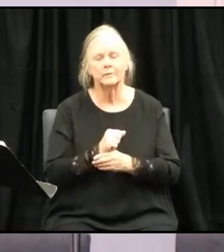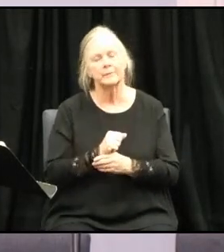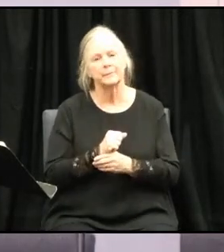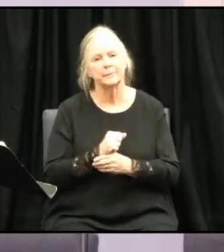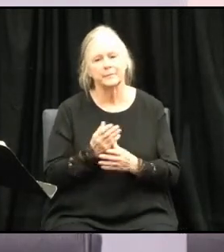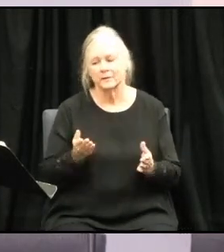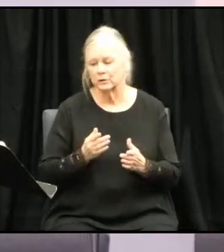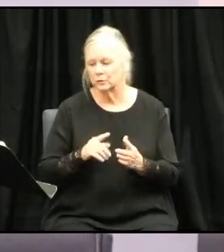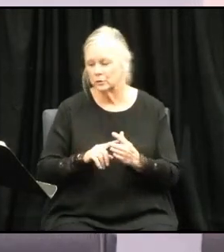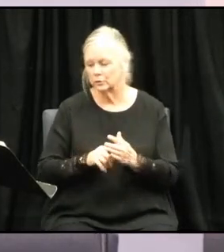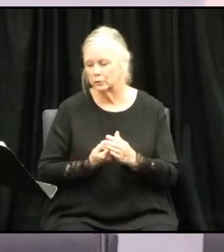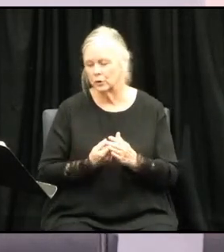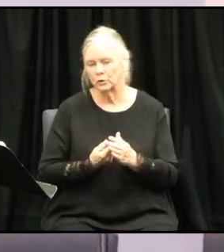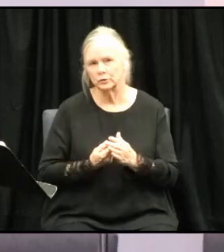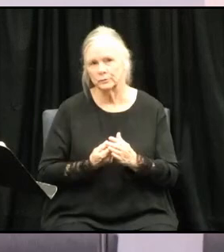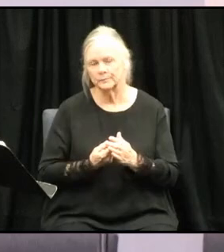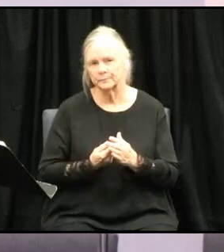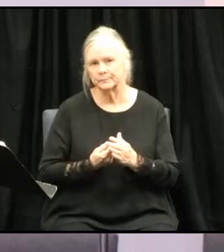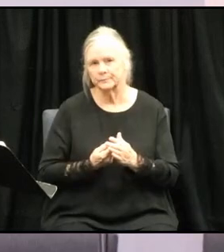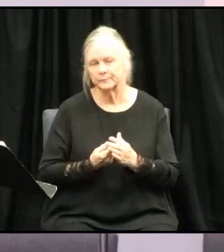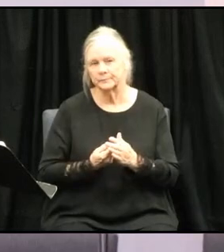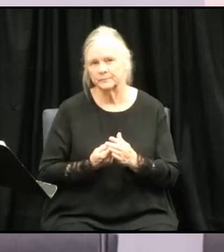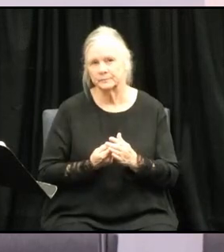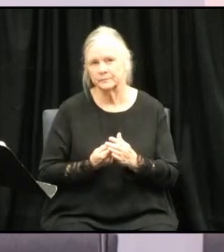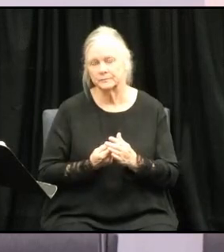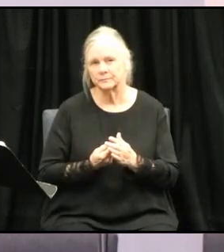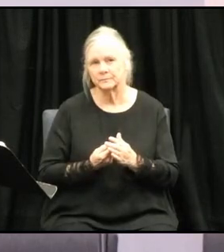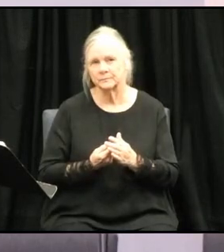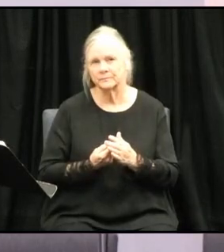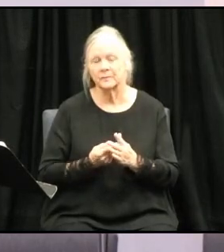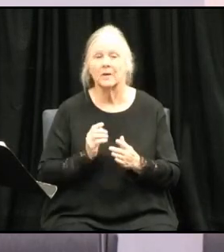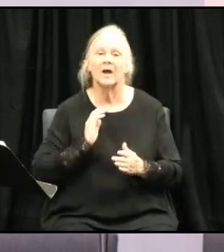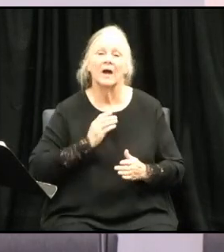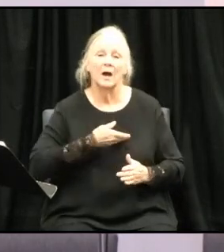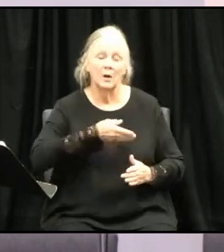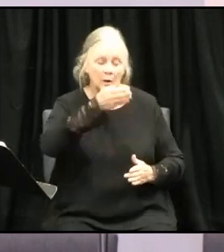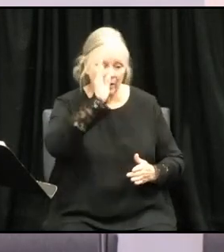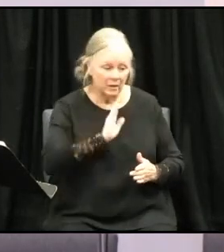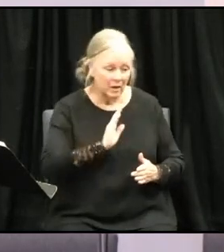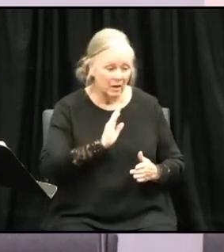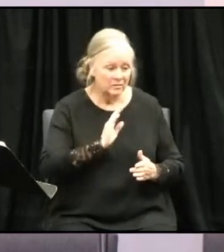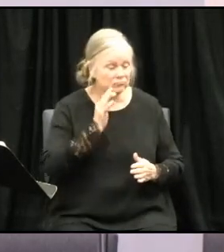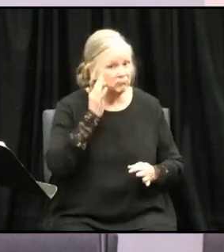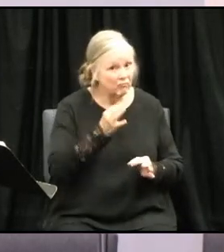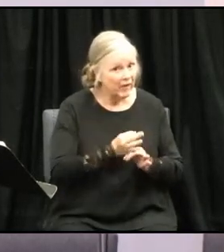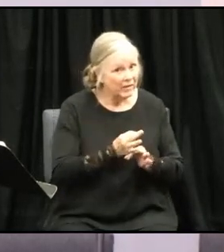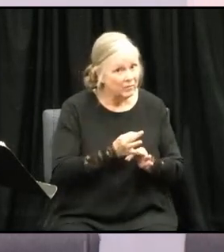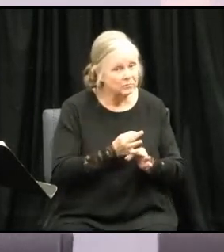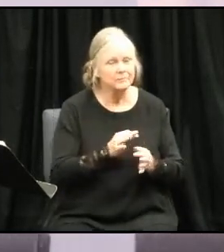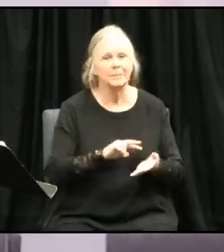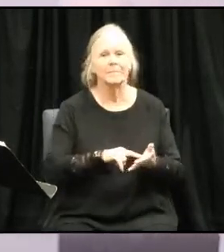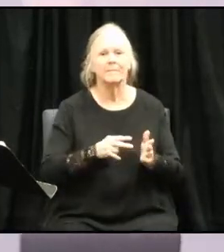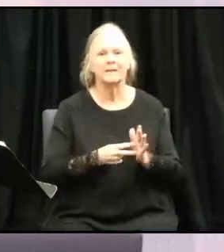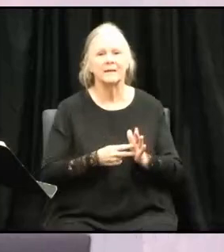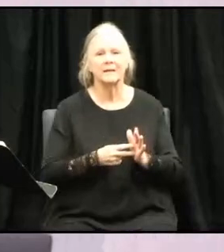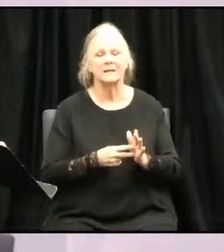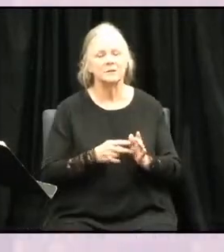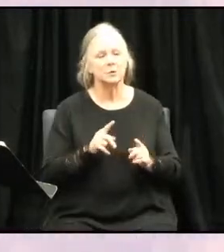us. Our God is faithful means when we were